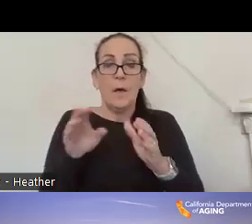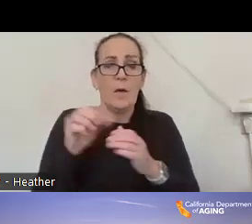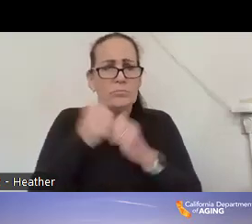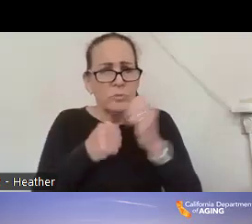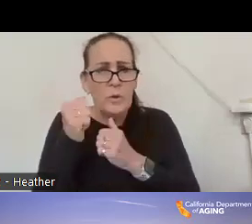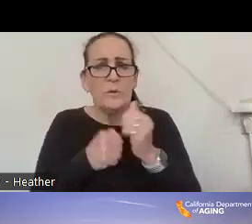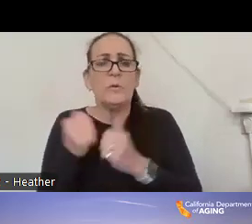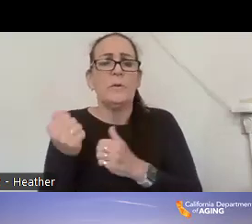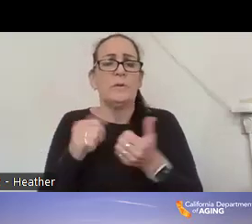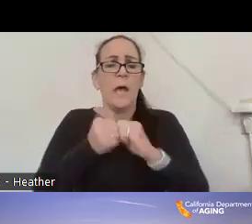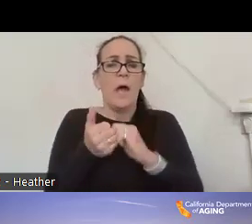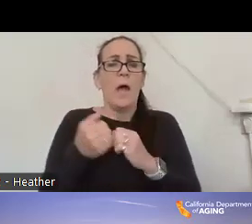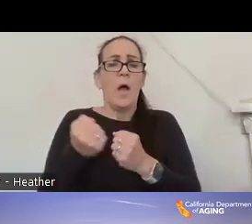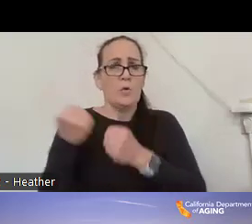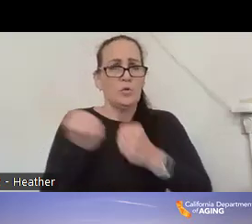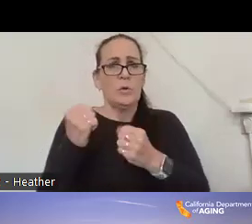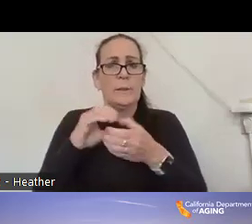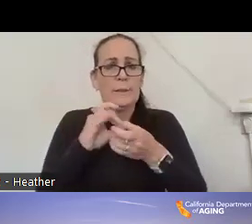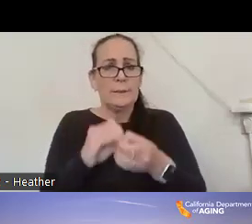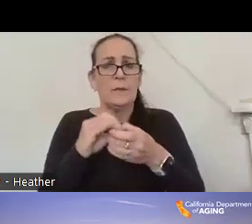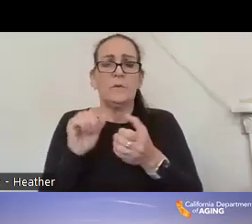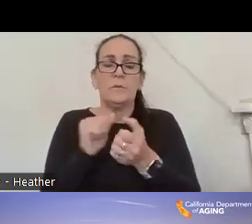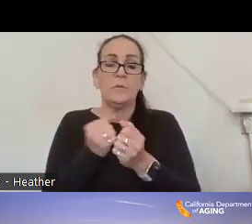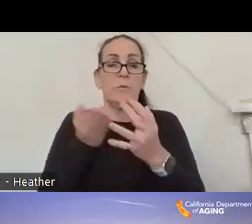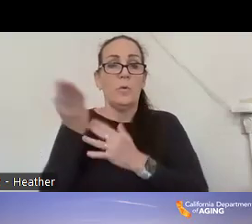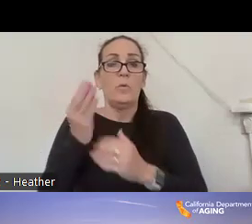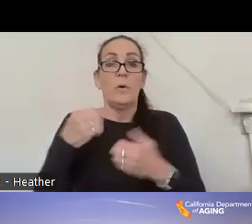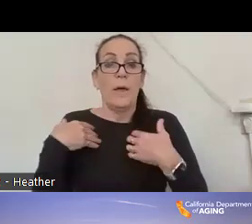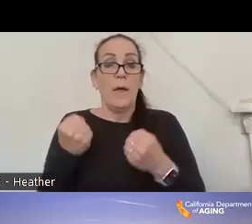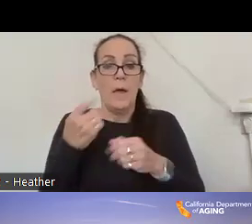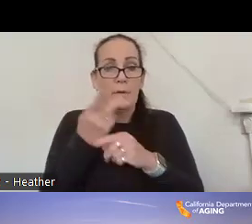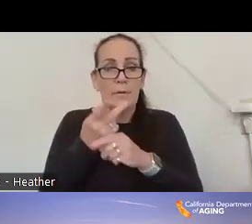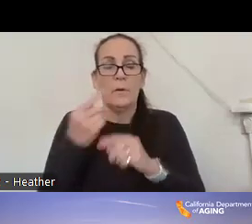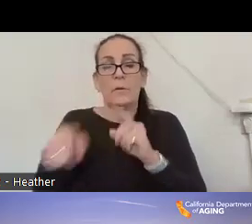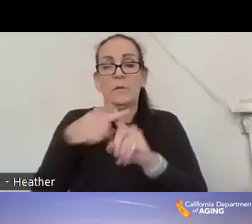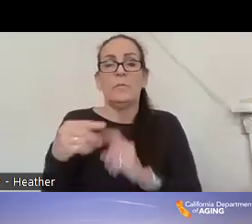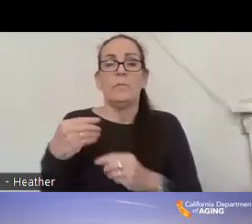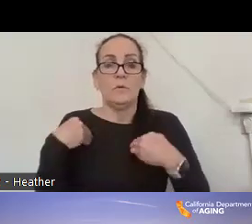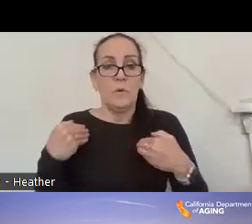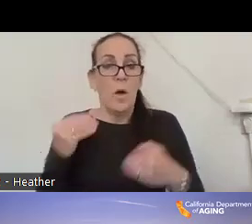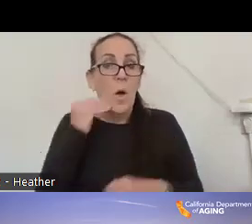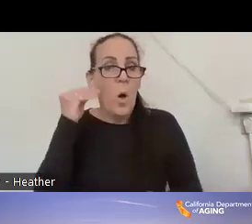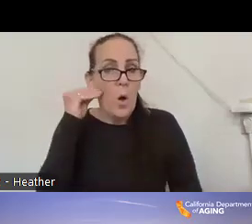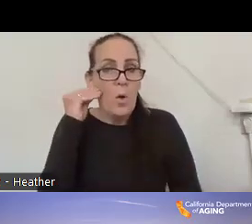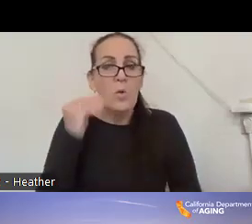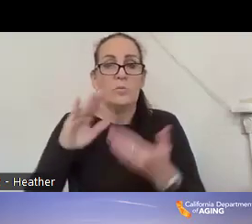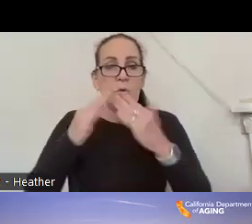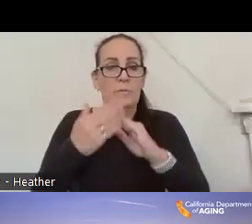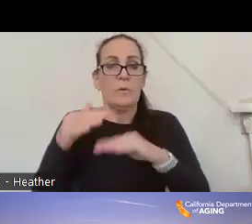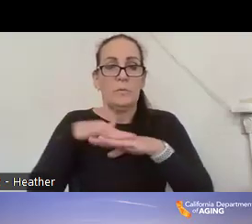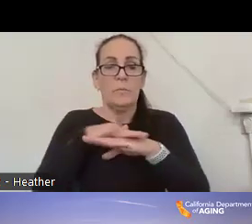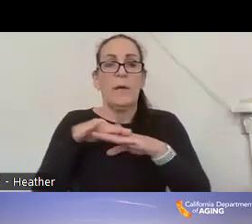healthcare and home and community-based service sectors to maximize the caregiver engagement and